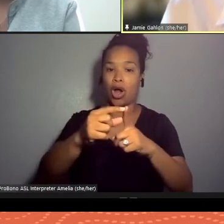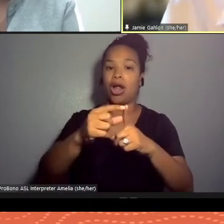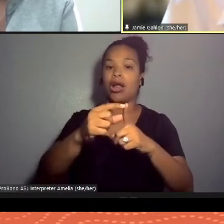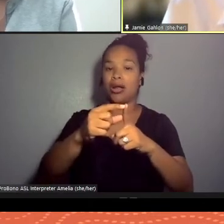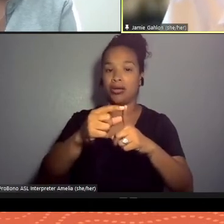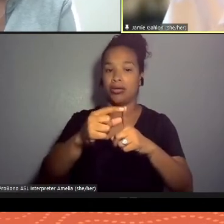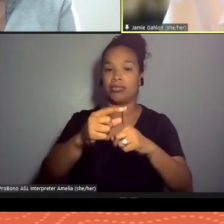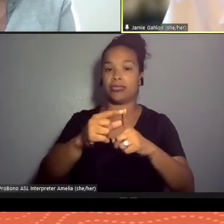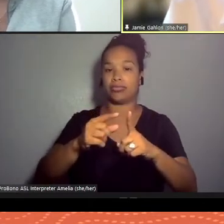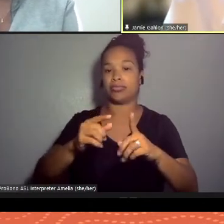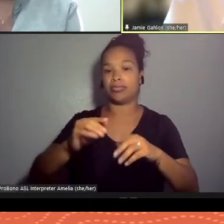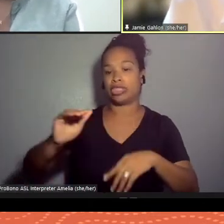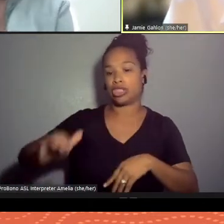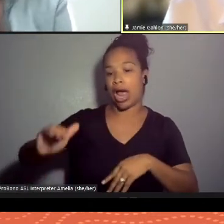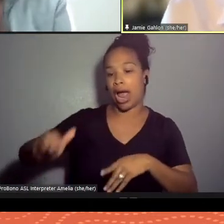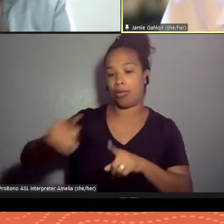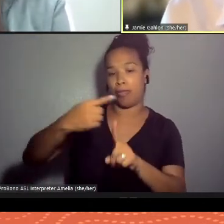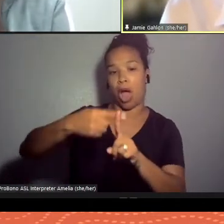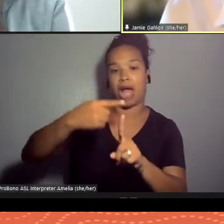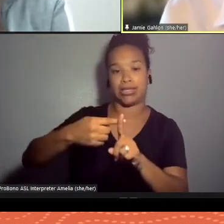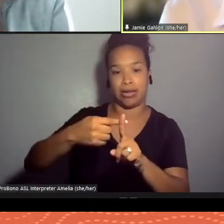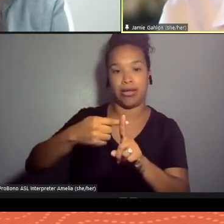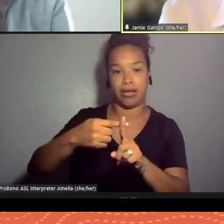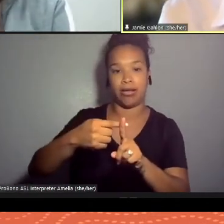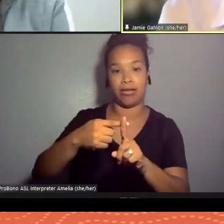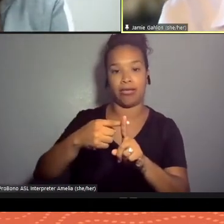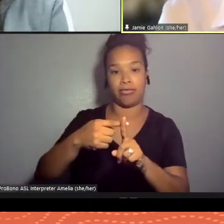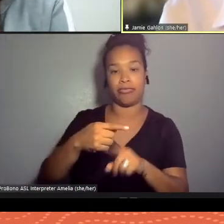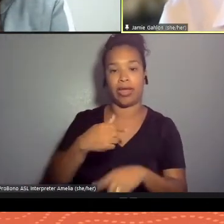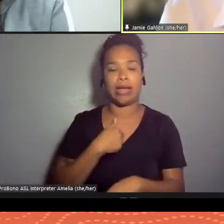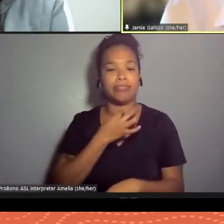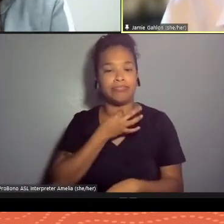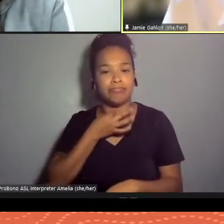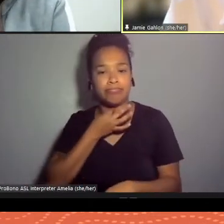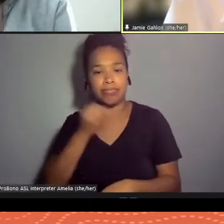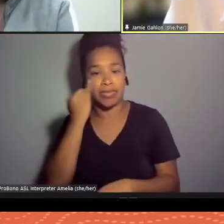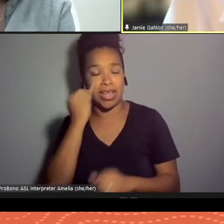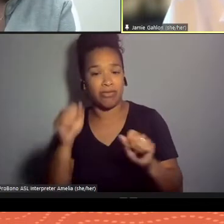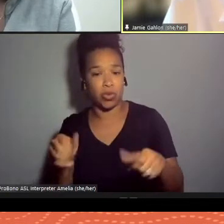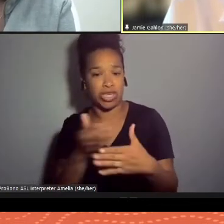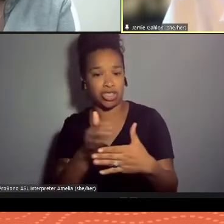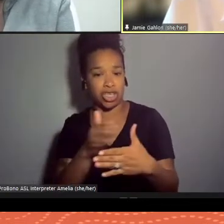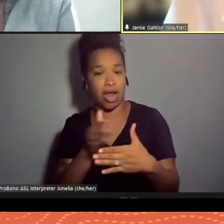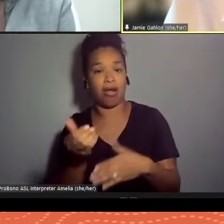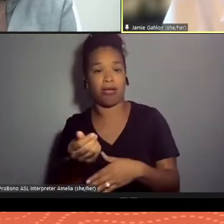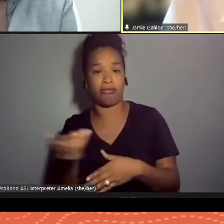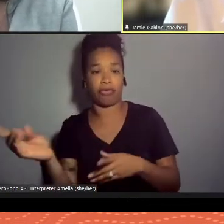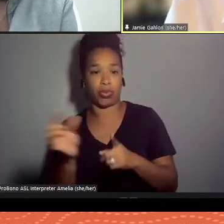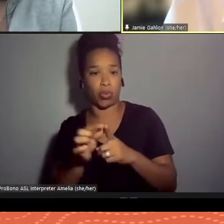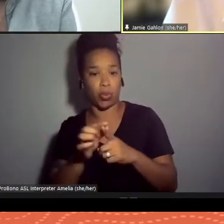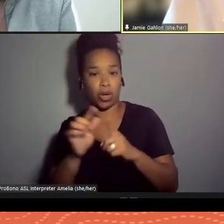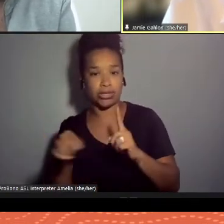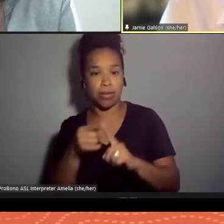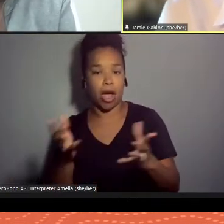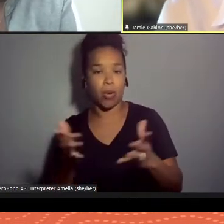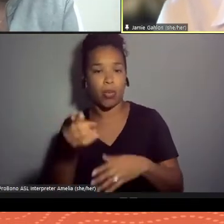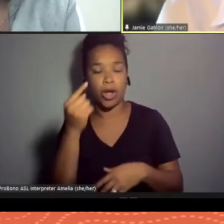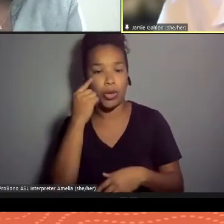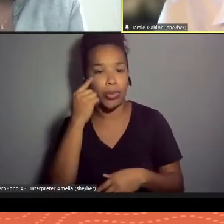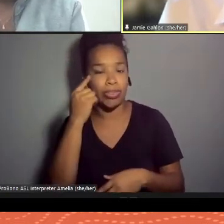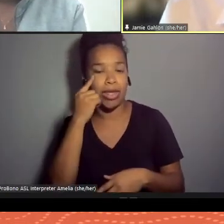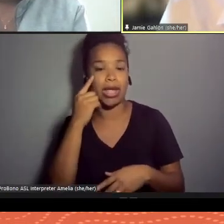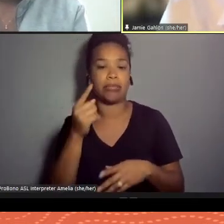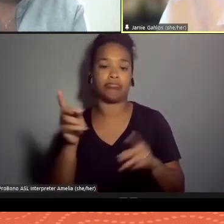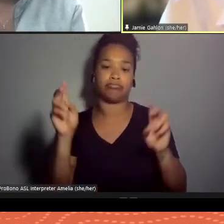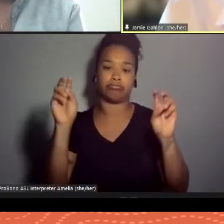I wonder if you can offer a few words about you know, what you think a child